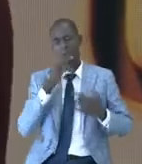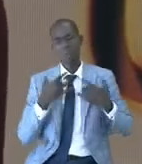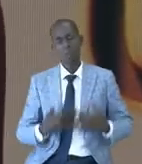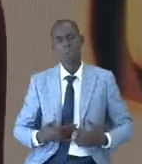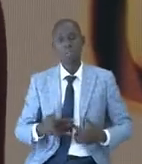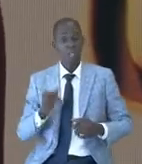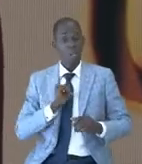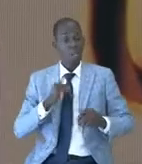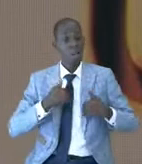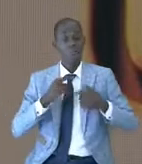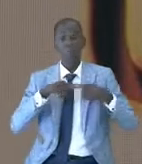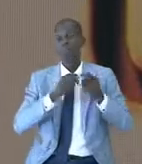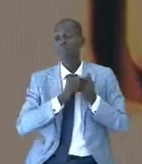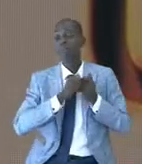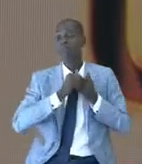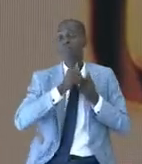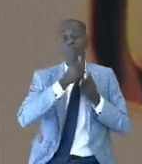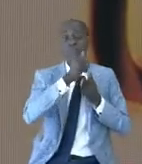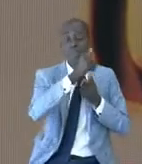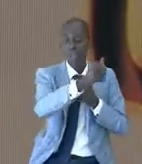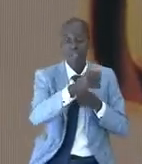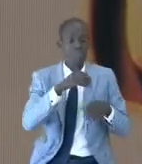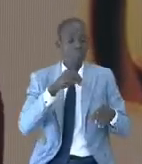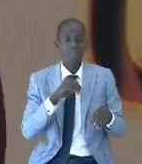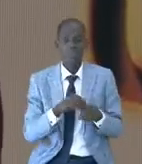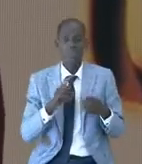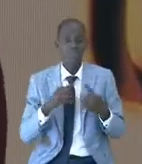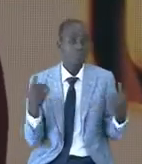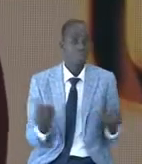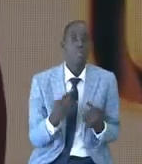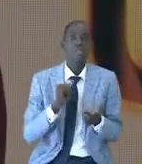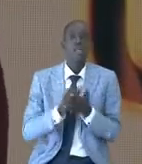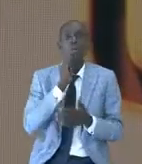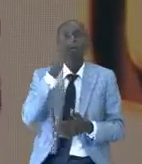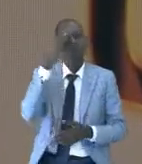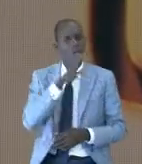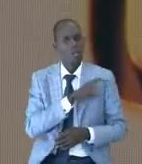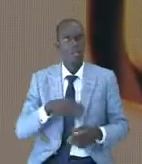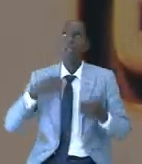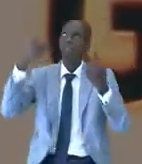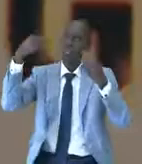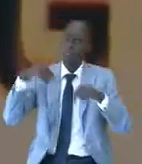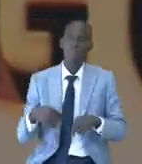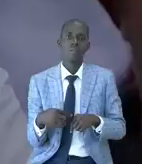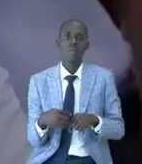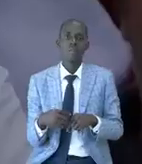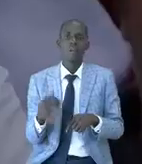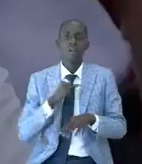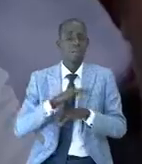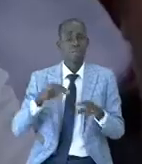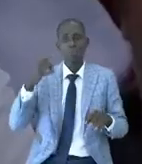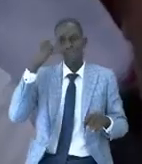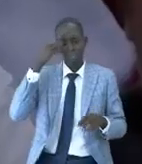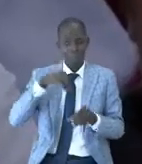gone beyond rectitude. That's why Christ came. I don't think in my